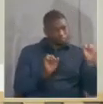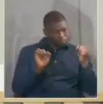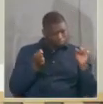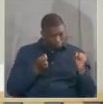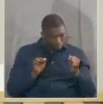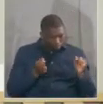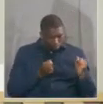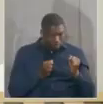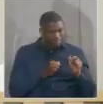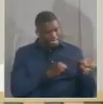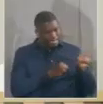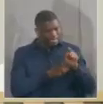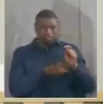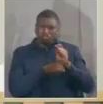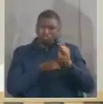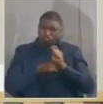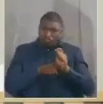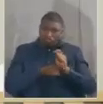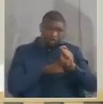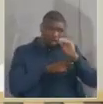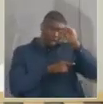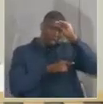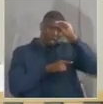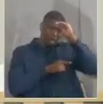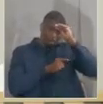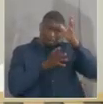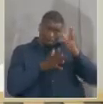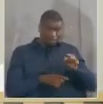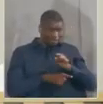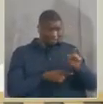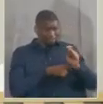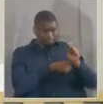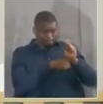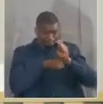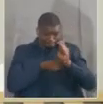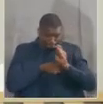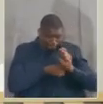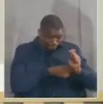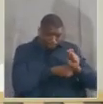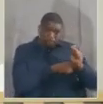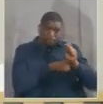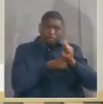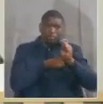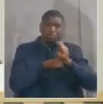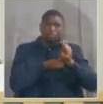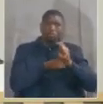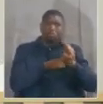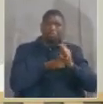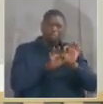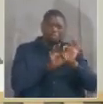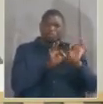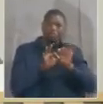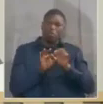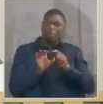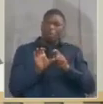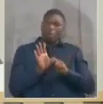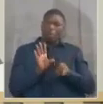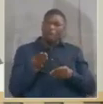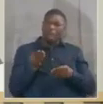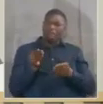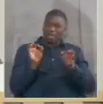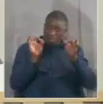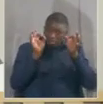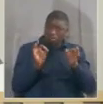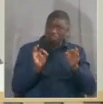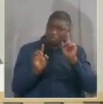deploying police officers that will be able or that are properly qualified